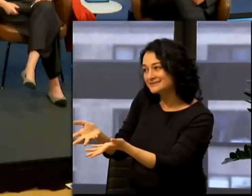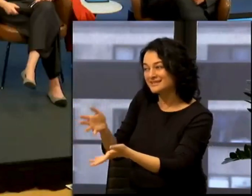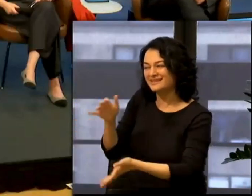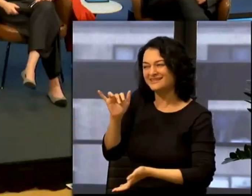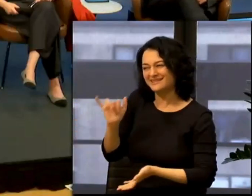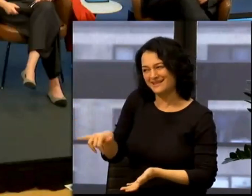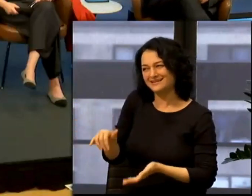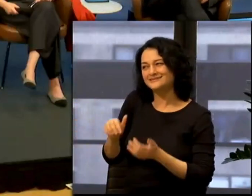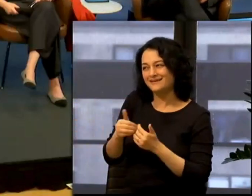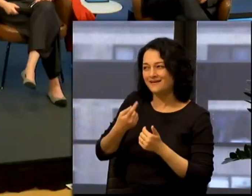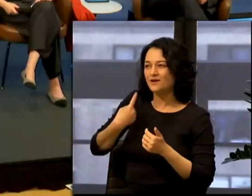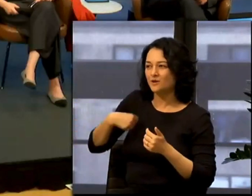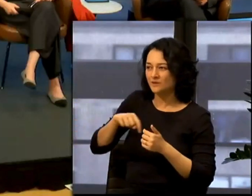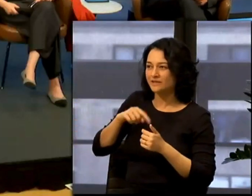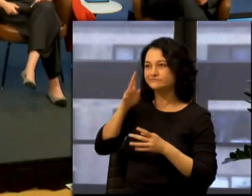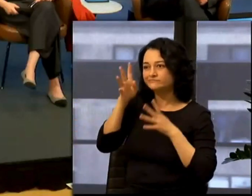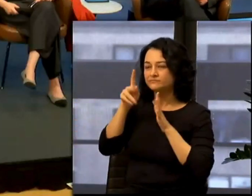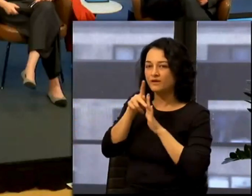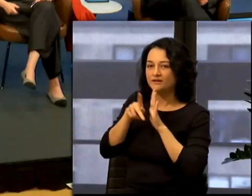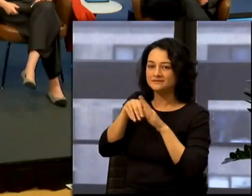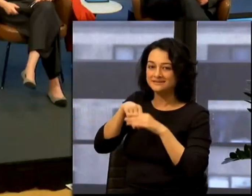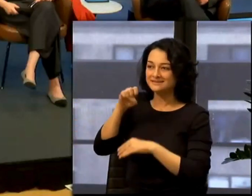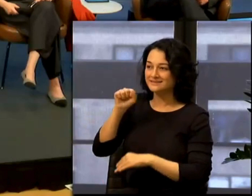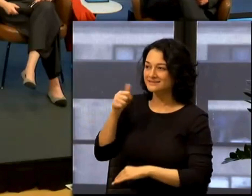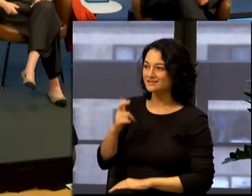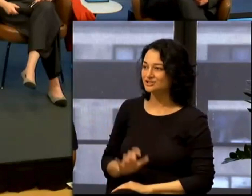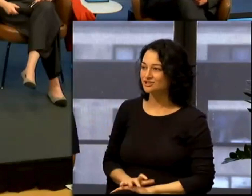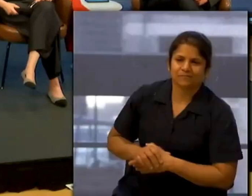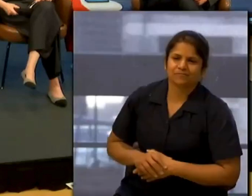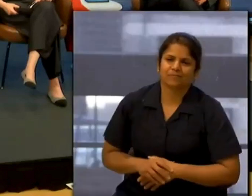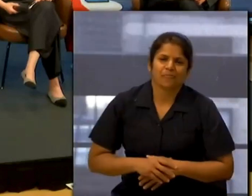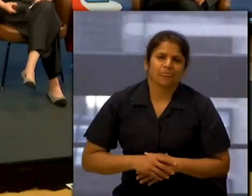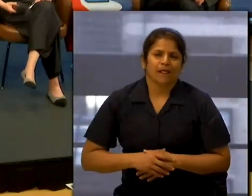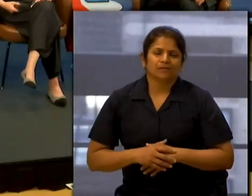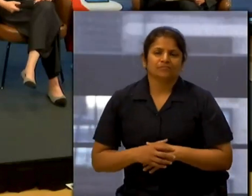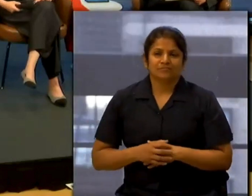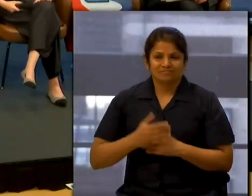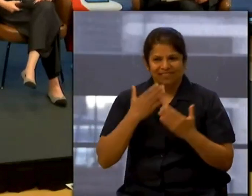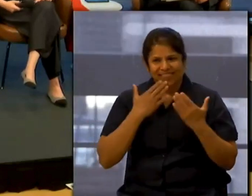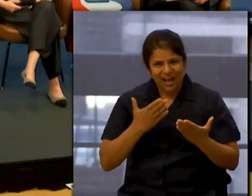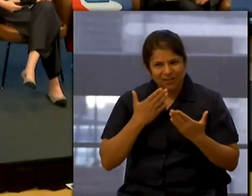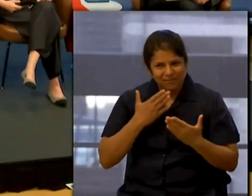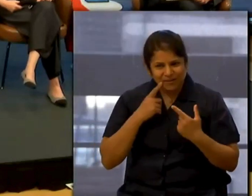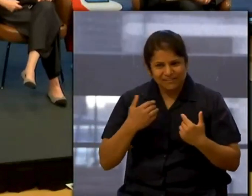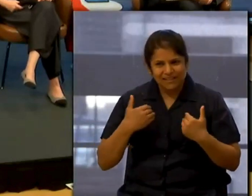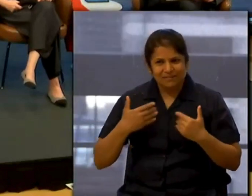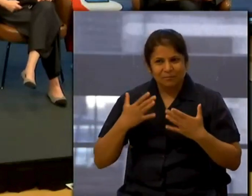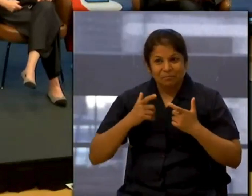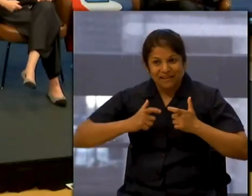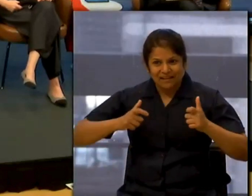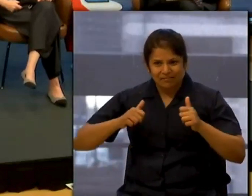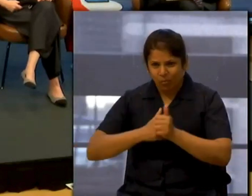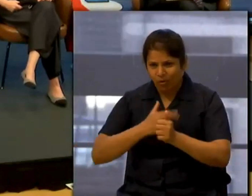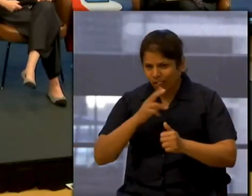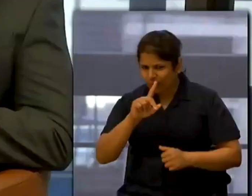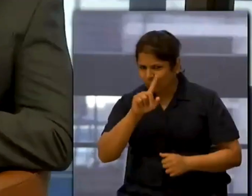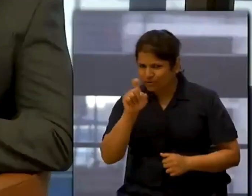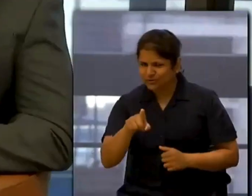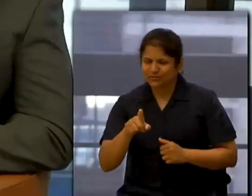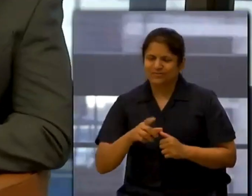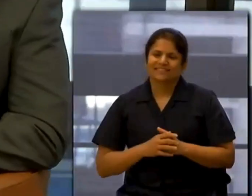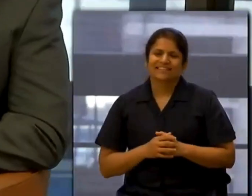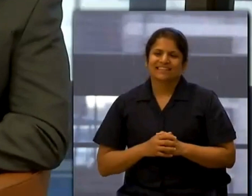you, Kylie. And I have a burning follow-up question, but we committed that we're going to make sure that there's